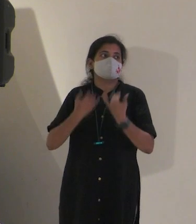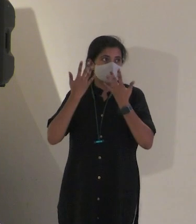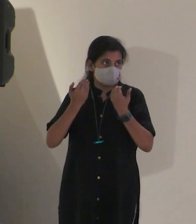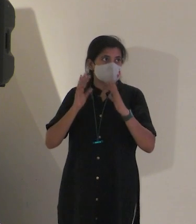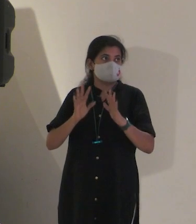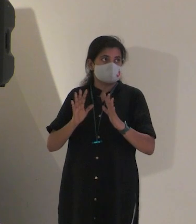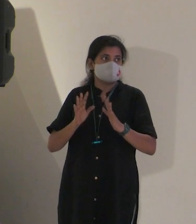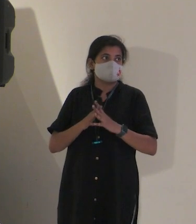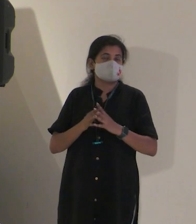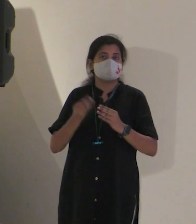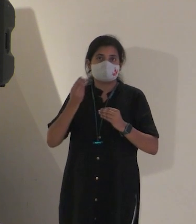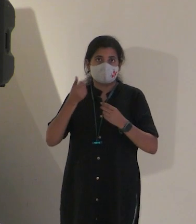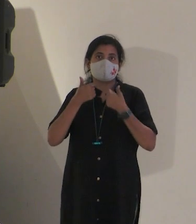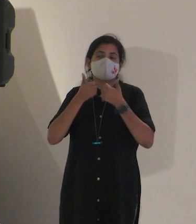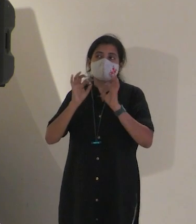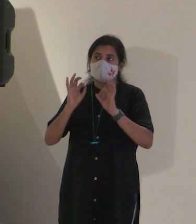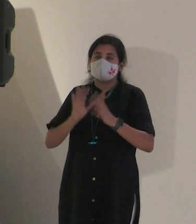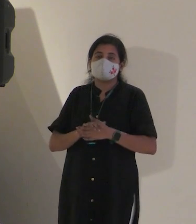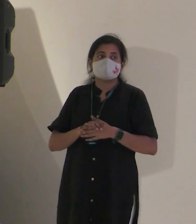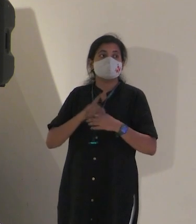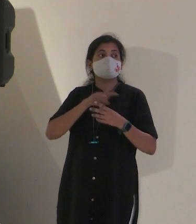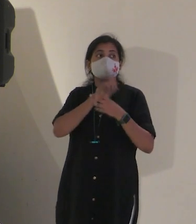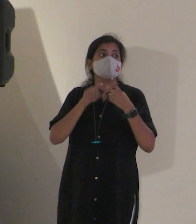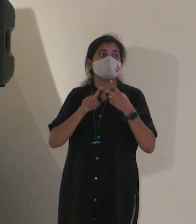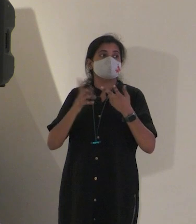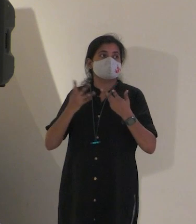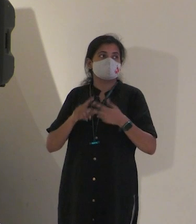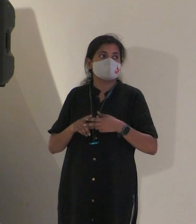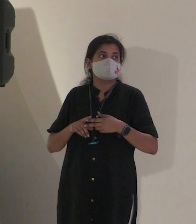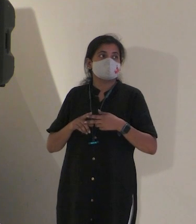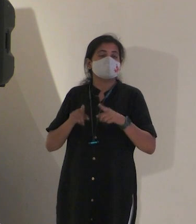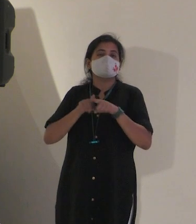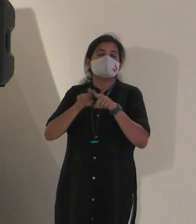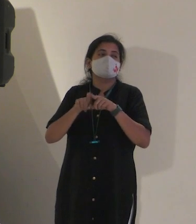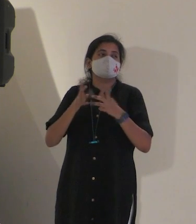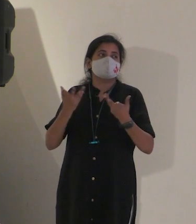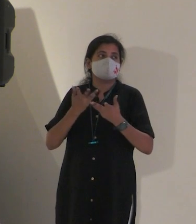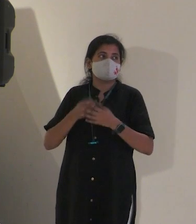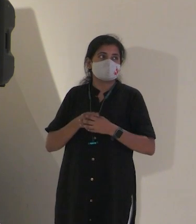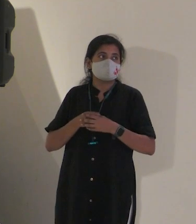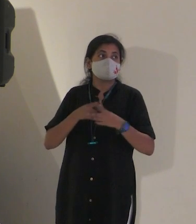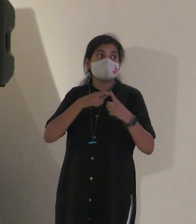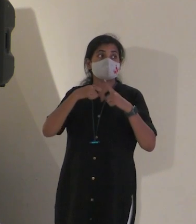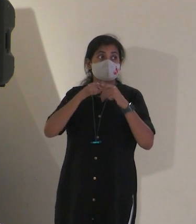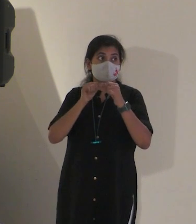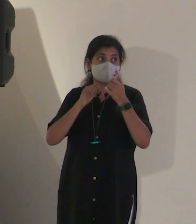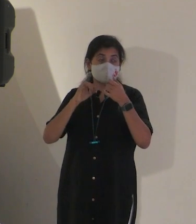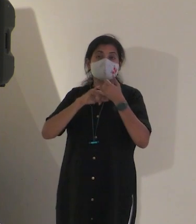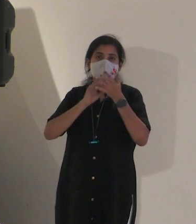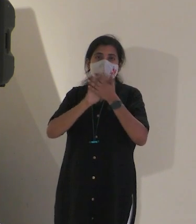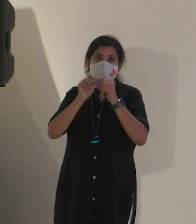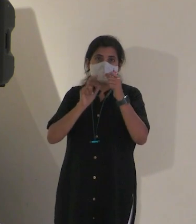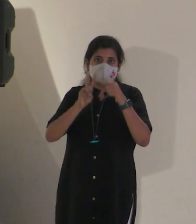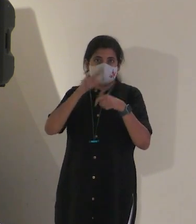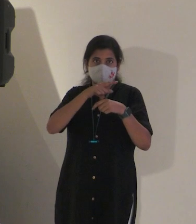could. One of them is, for example, Keshav Wagmare's work, which we have